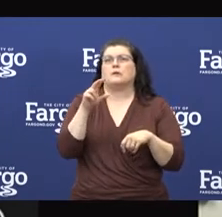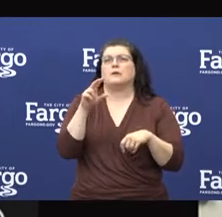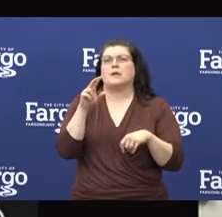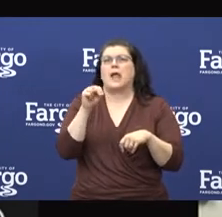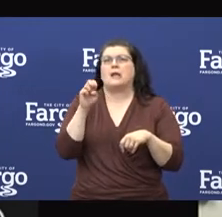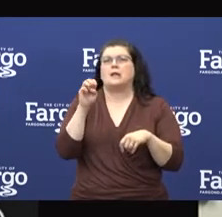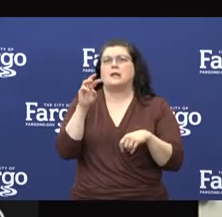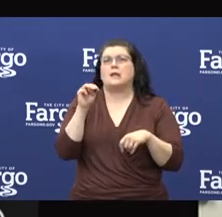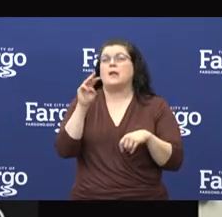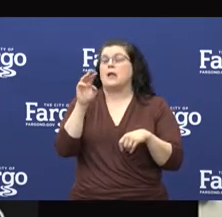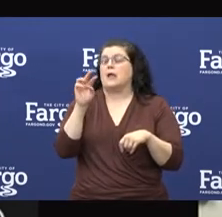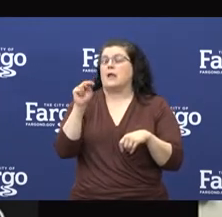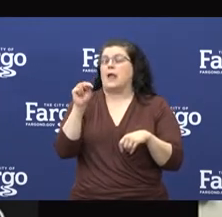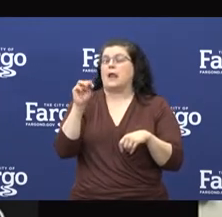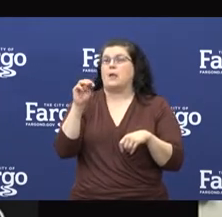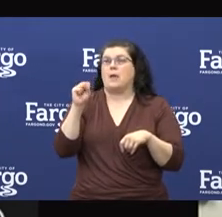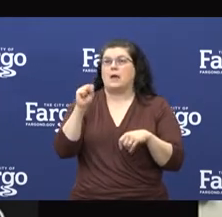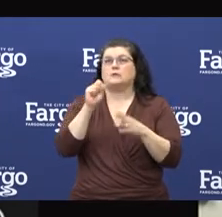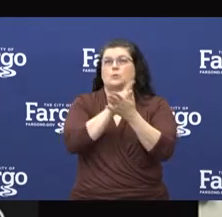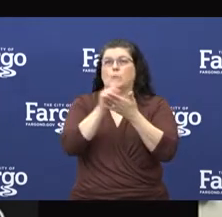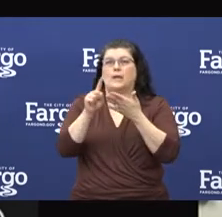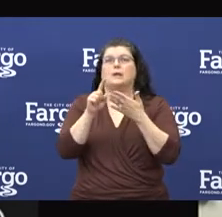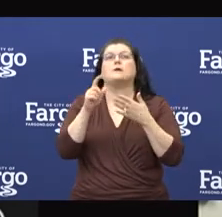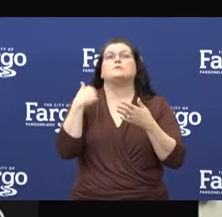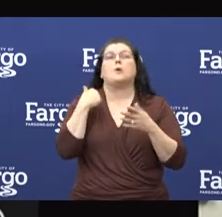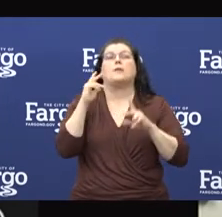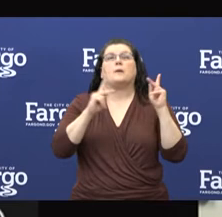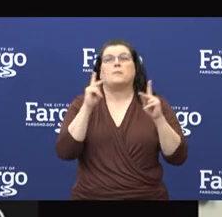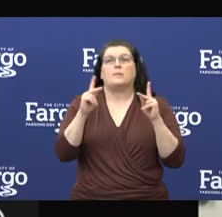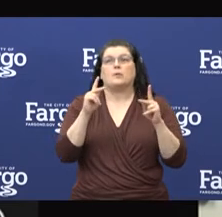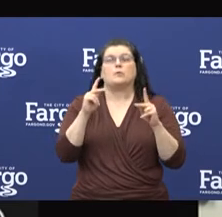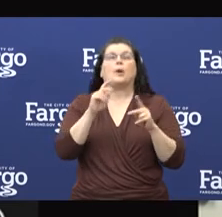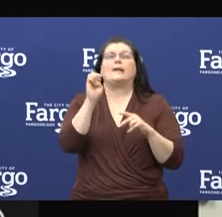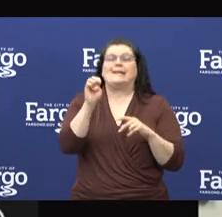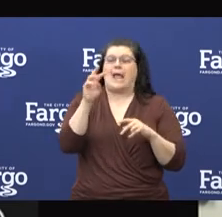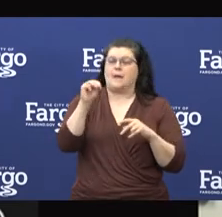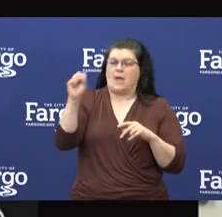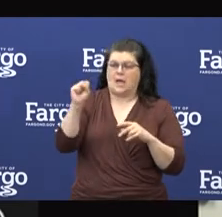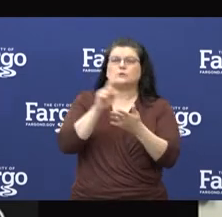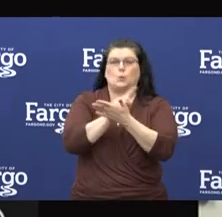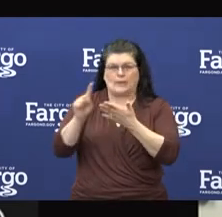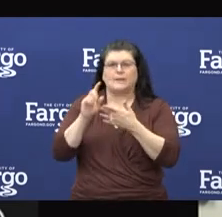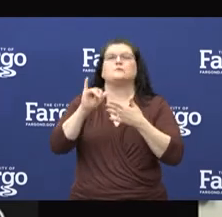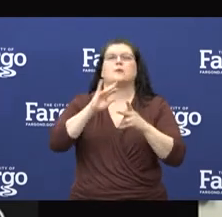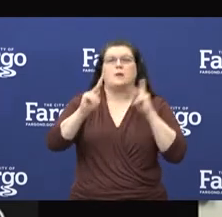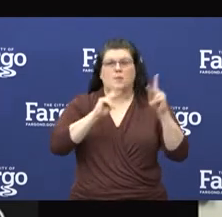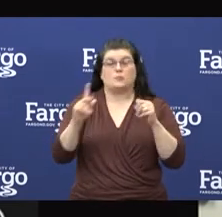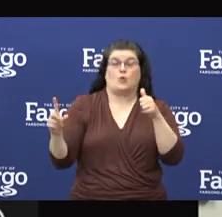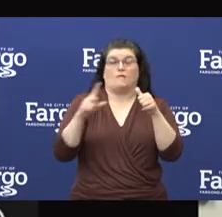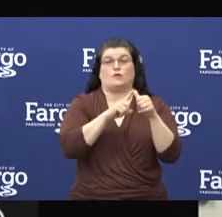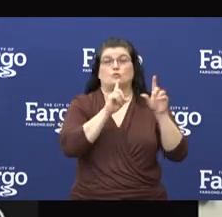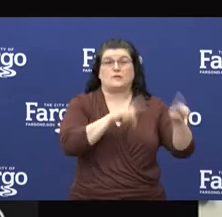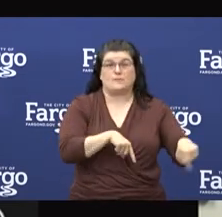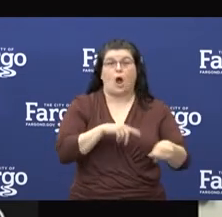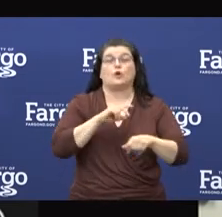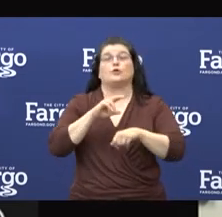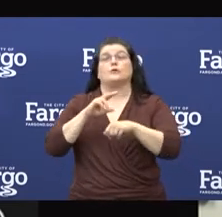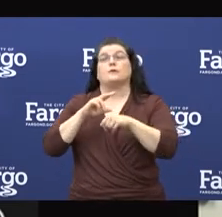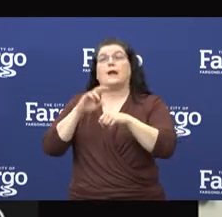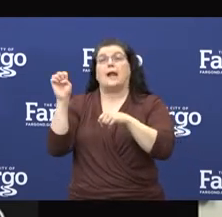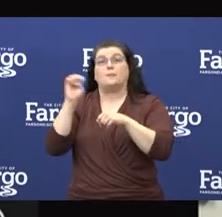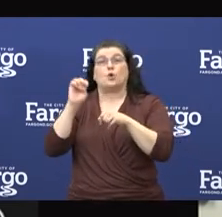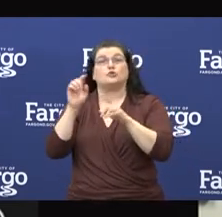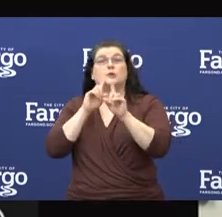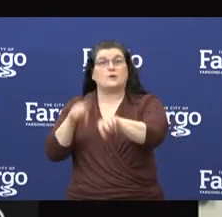Sanford Health, Sanford Airmed, and FM Ambulance Service emergency medical technicians and first responders. Thank you for